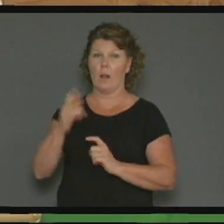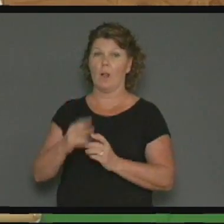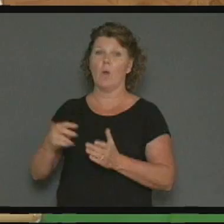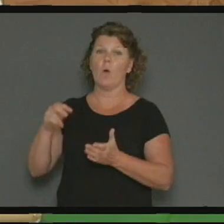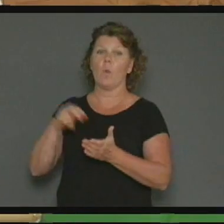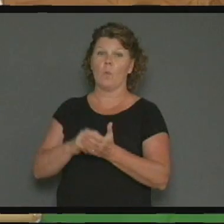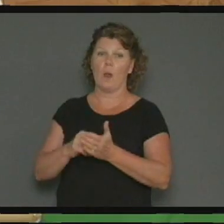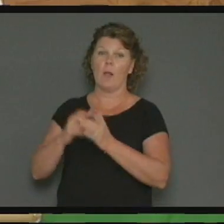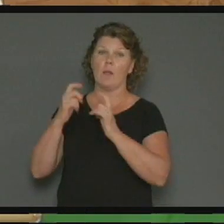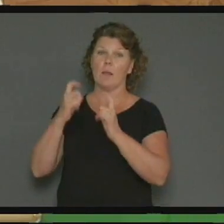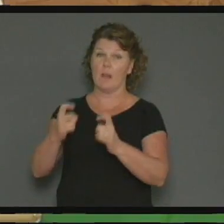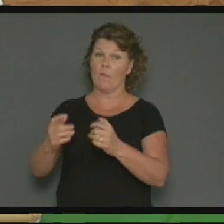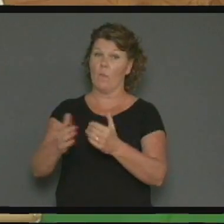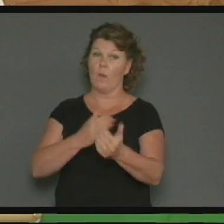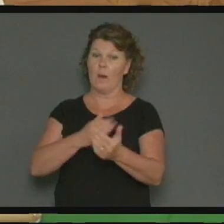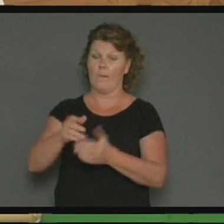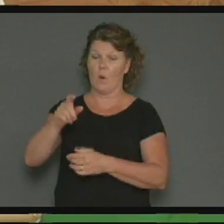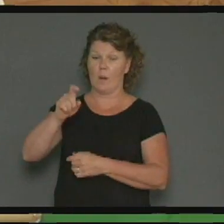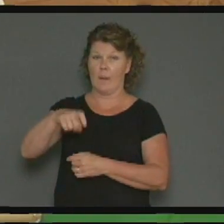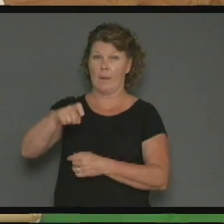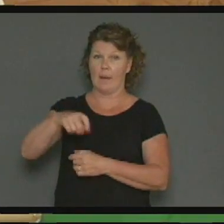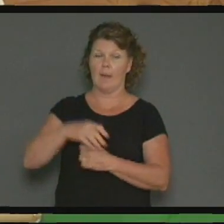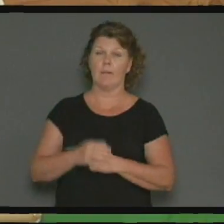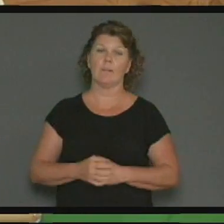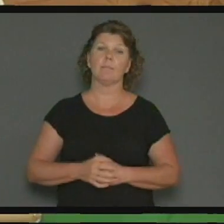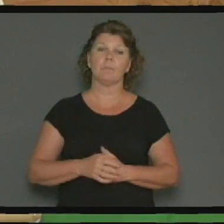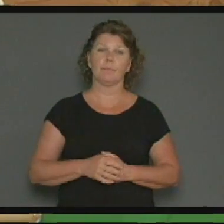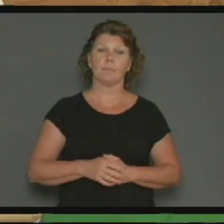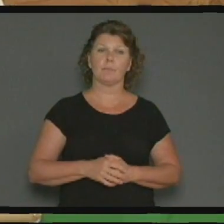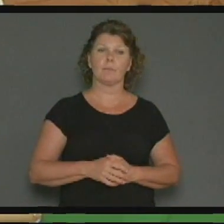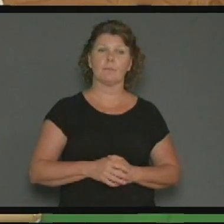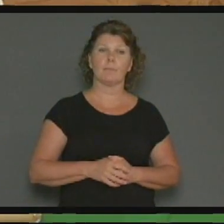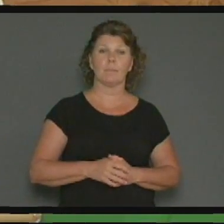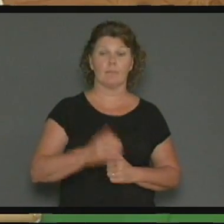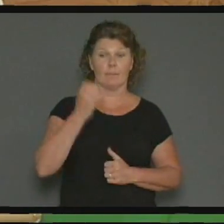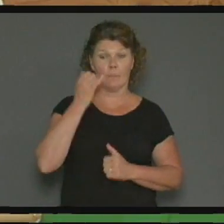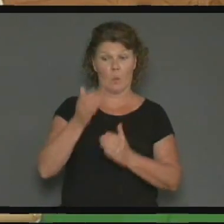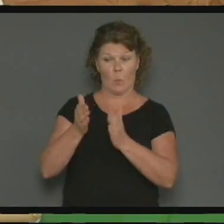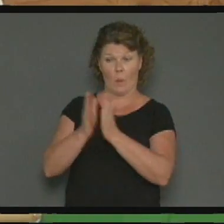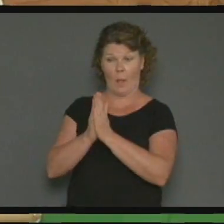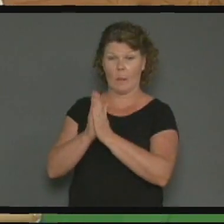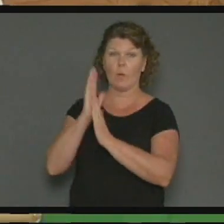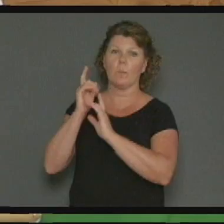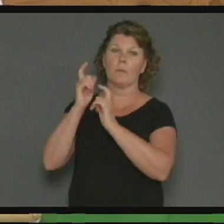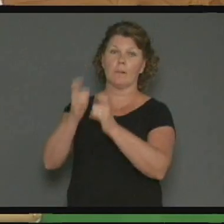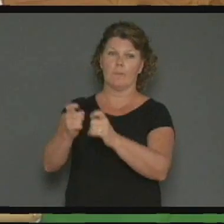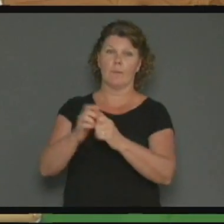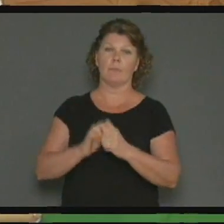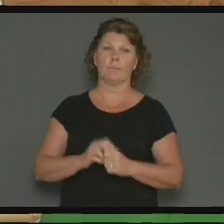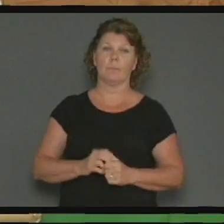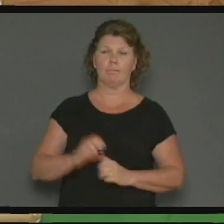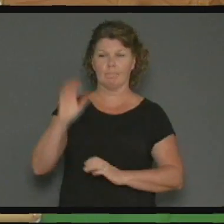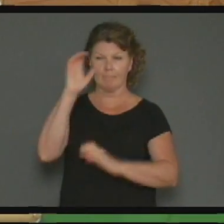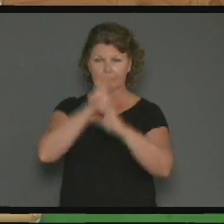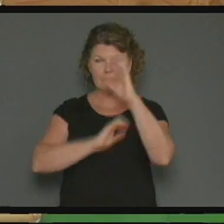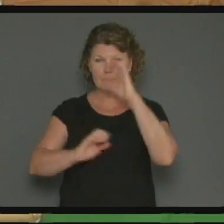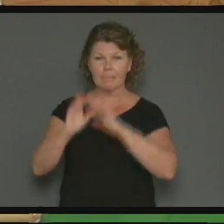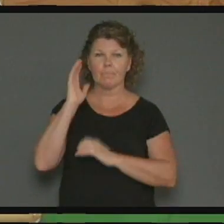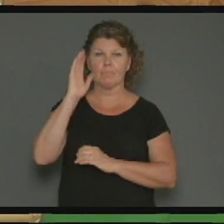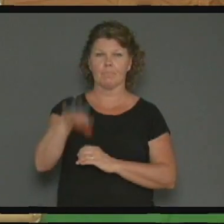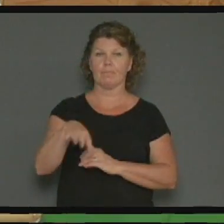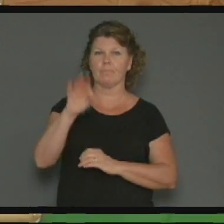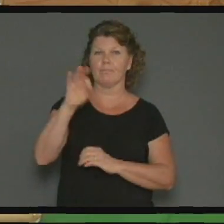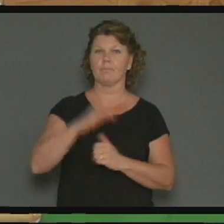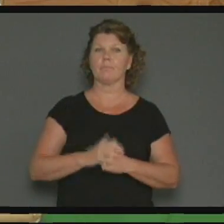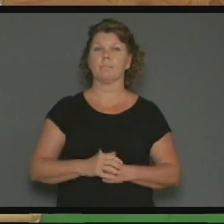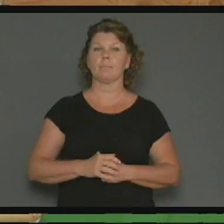him whatever he needs. And I tell you, ask, and it will be given to you. Seek, and you will